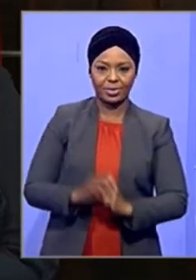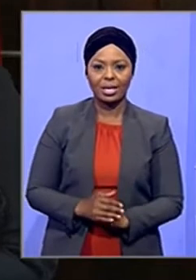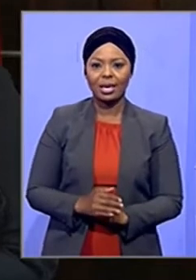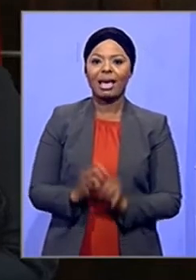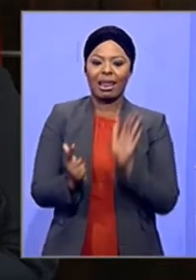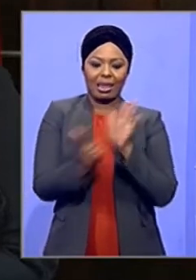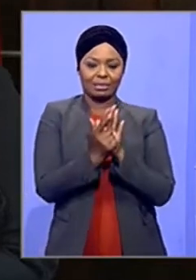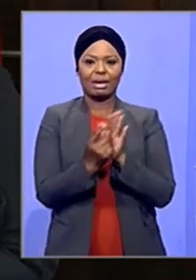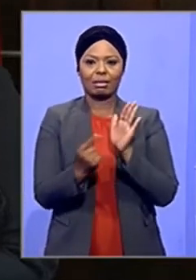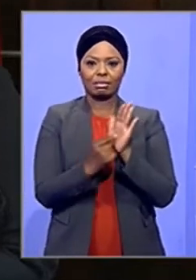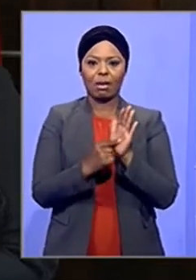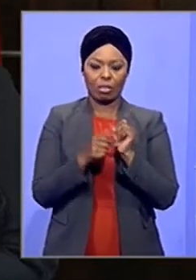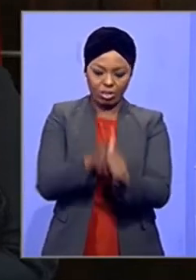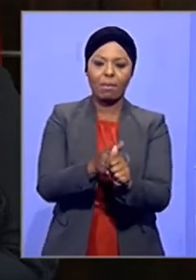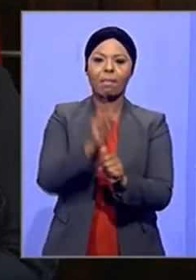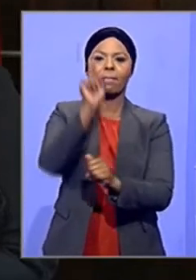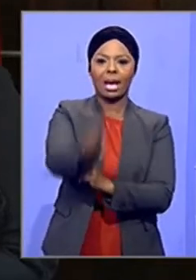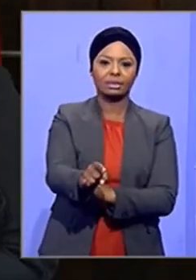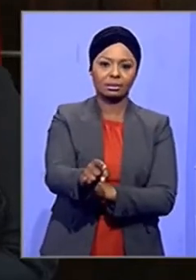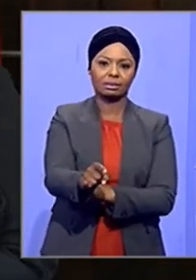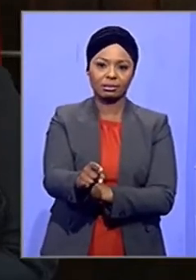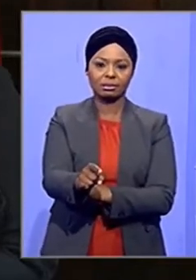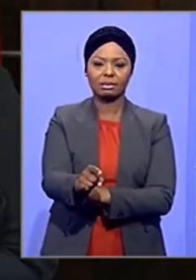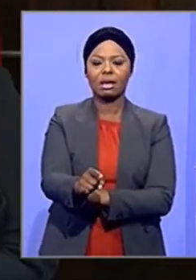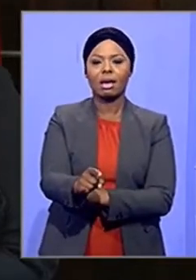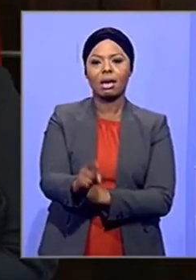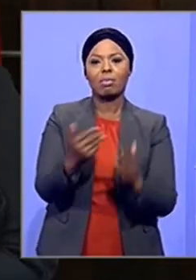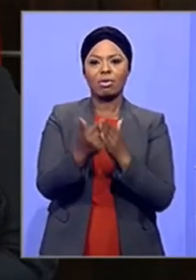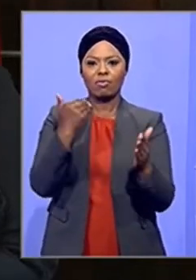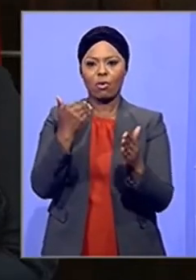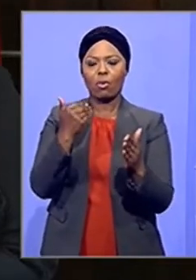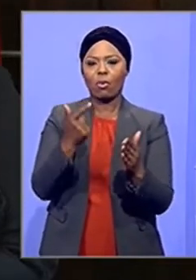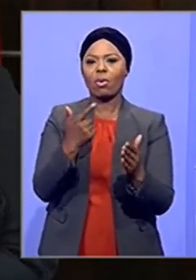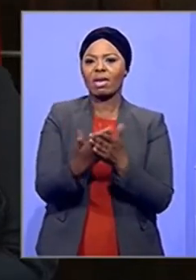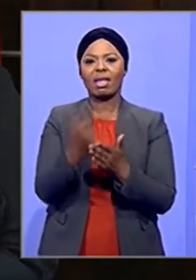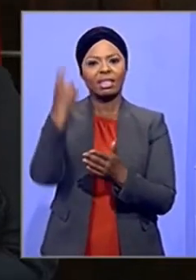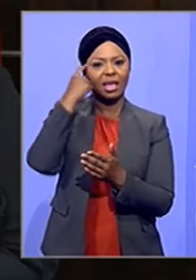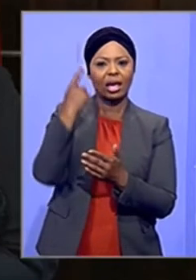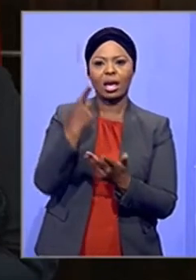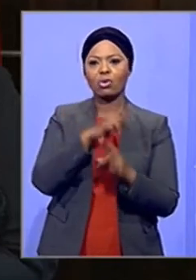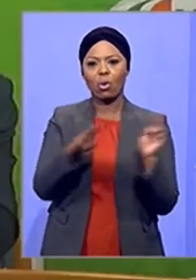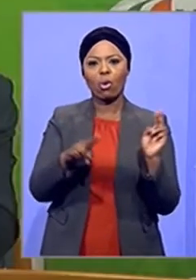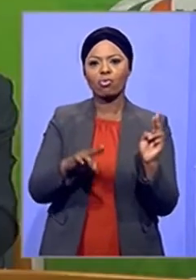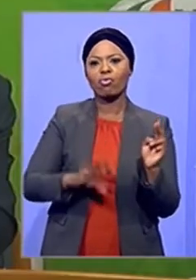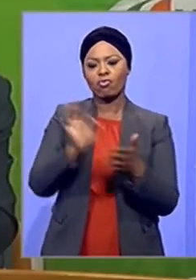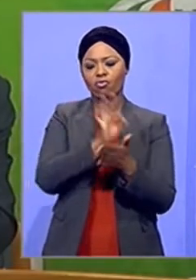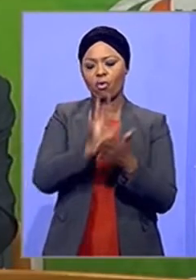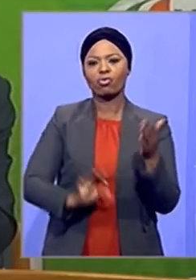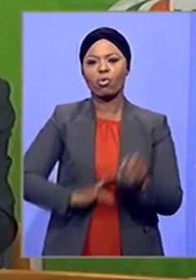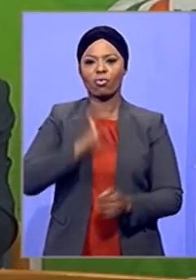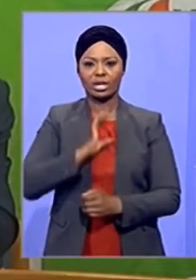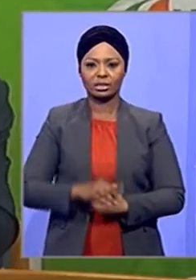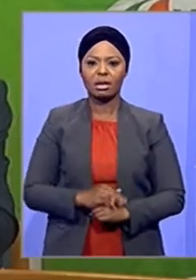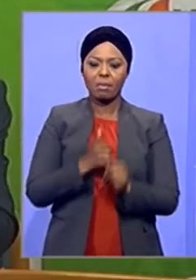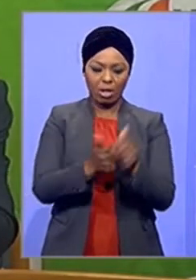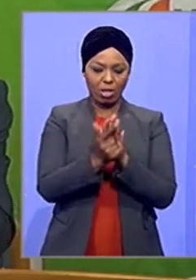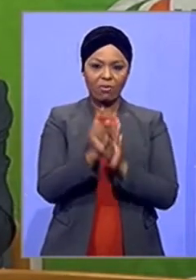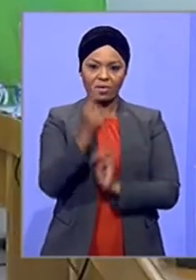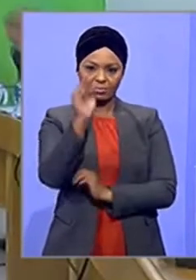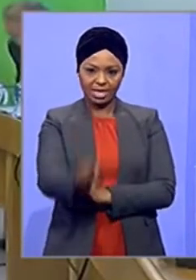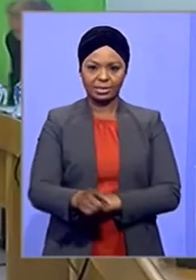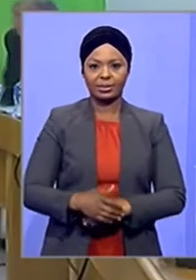to make sure that it runs its course before we can consider a motion of no confidence. Freedom Front Plus yare